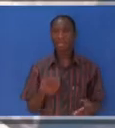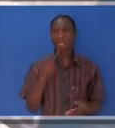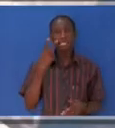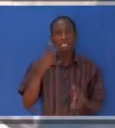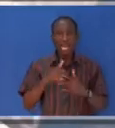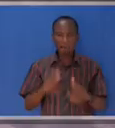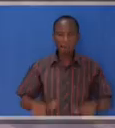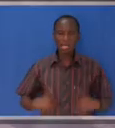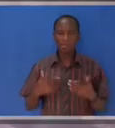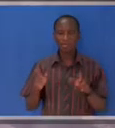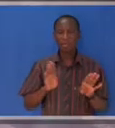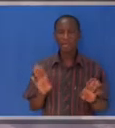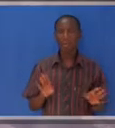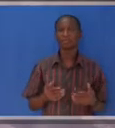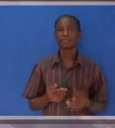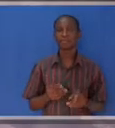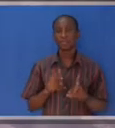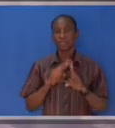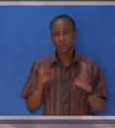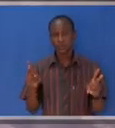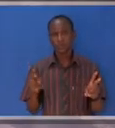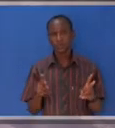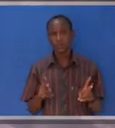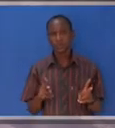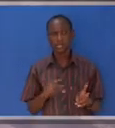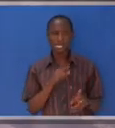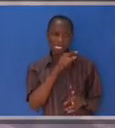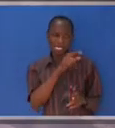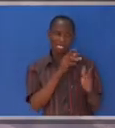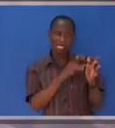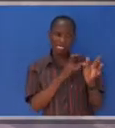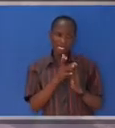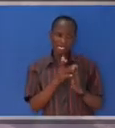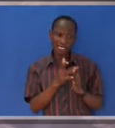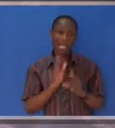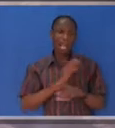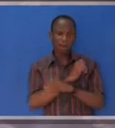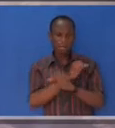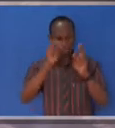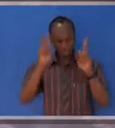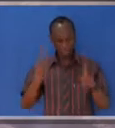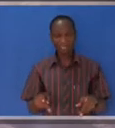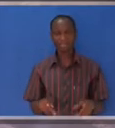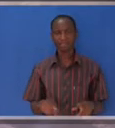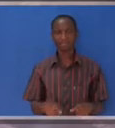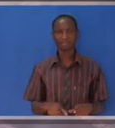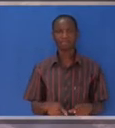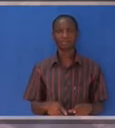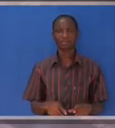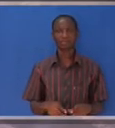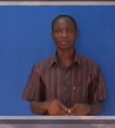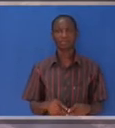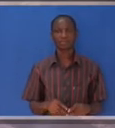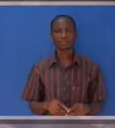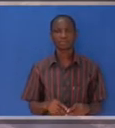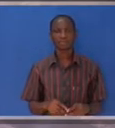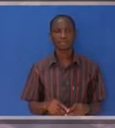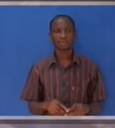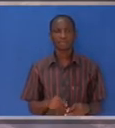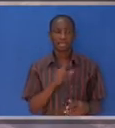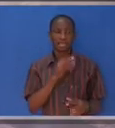yetie enti onunkuto nso no ye yenkwagye farebai yenkwagye safo hene a se